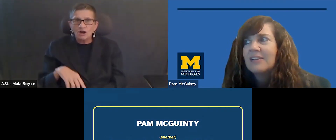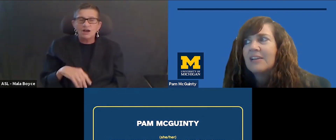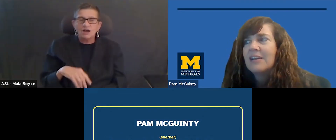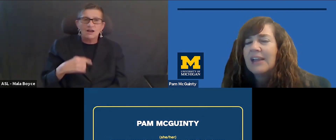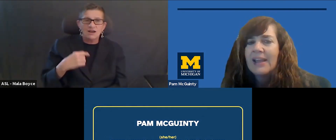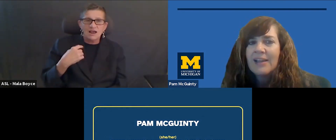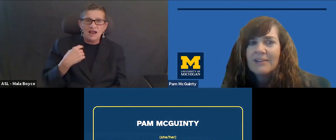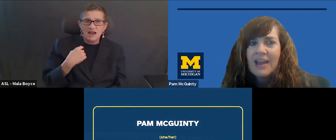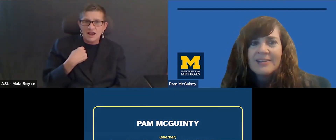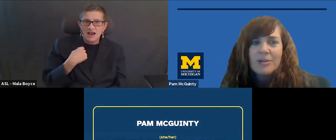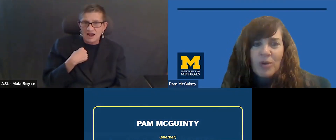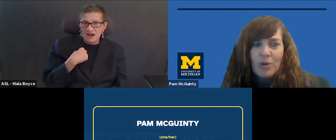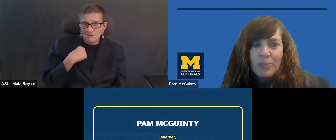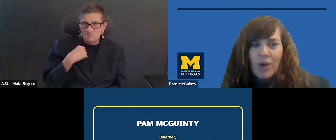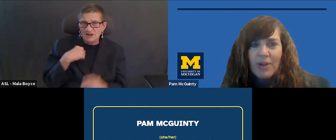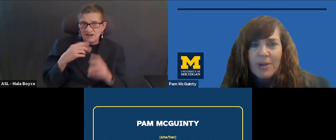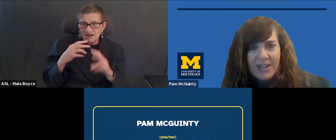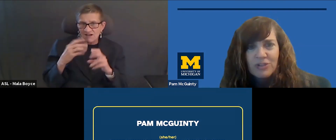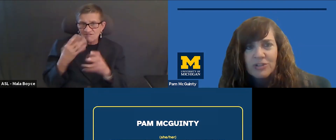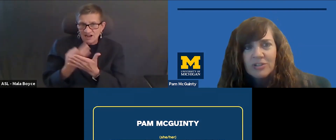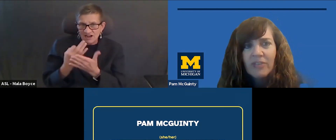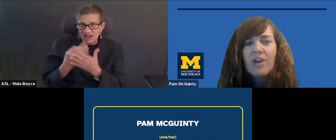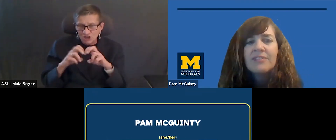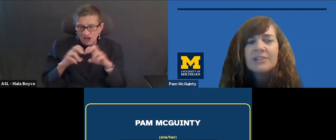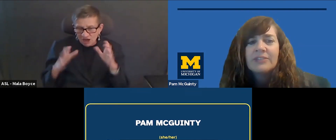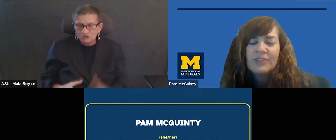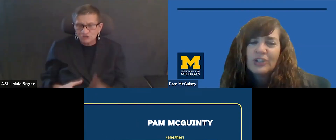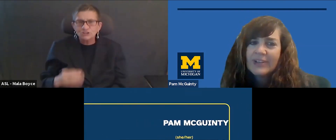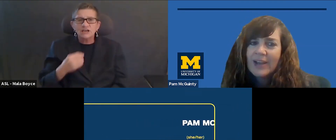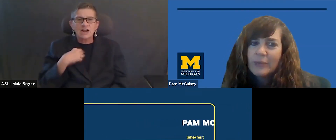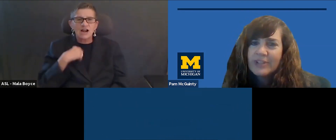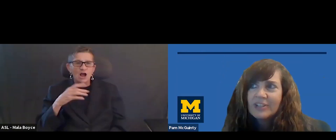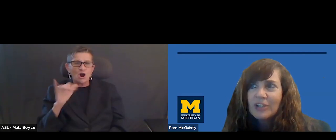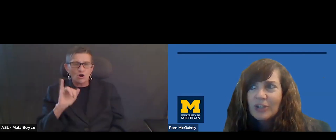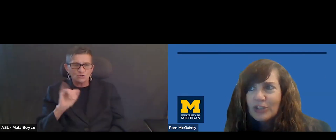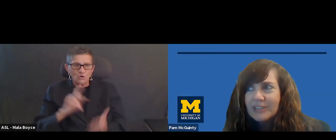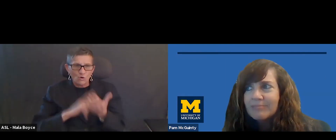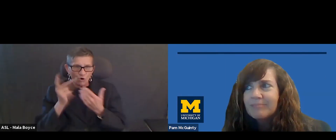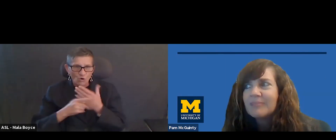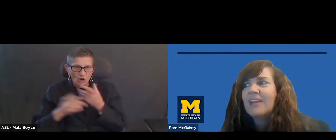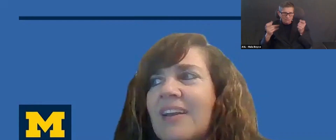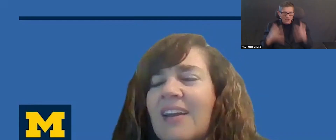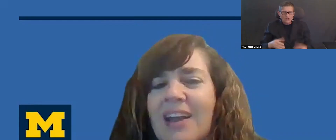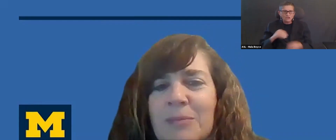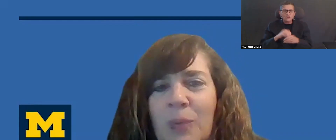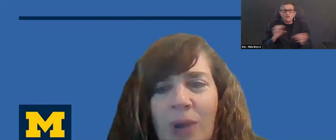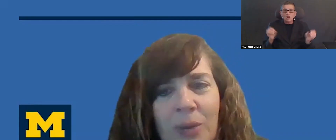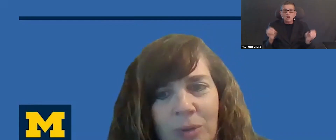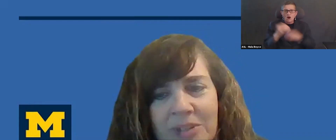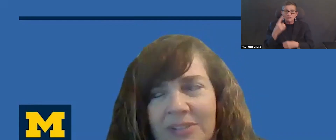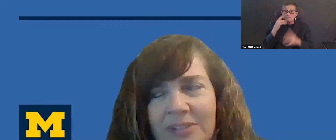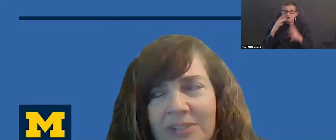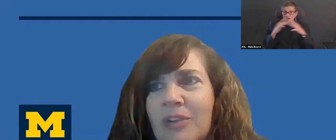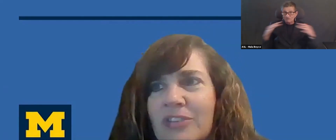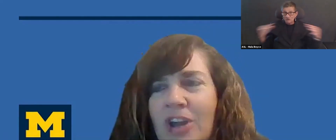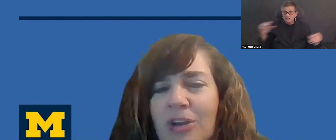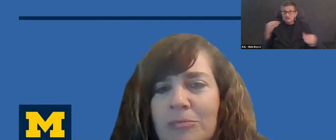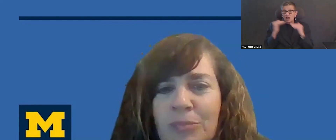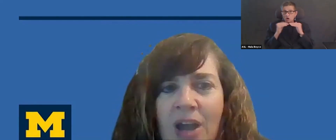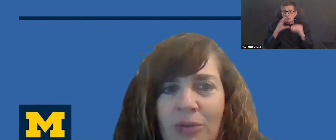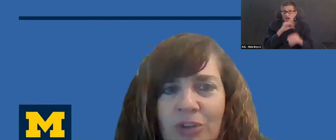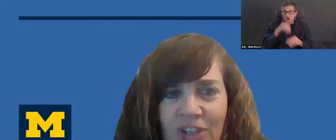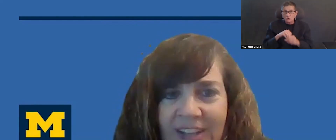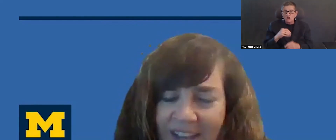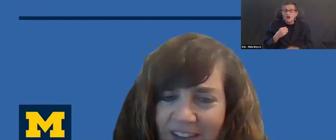analyst and Ideable Program Manager in the Office of Diversity, Equity, and Inclusion. I'm a white woman with